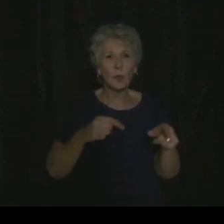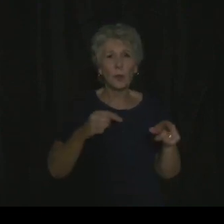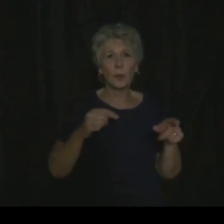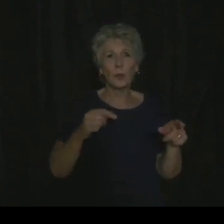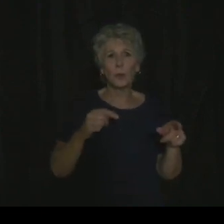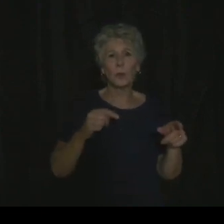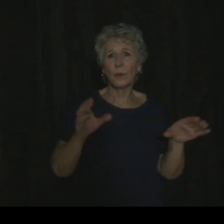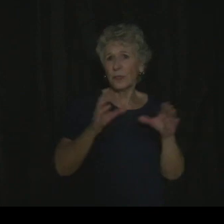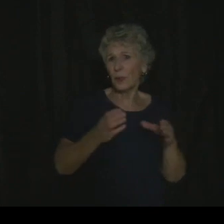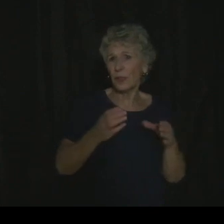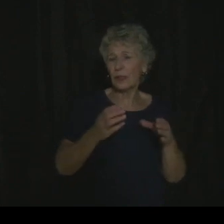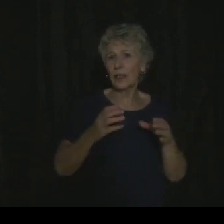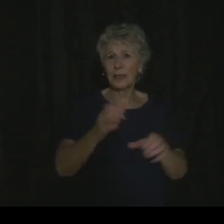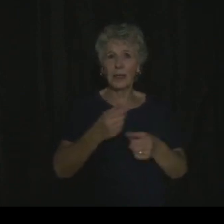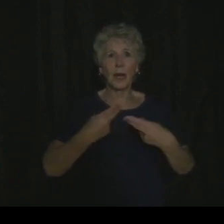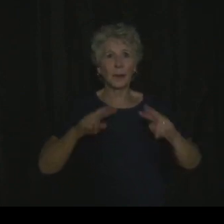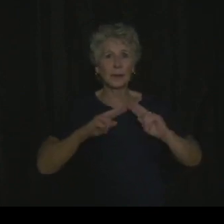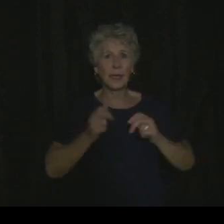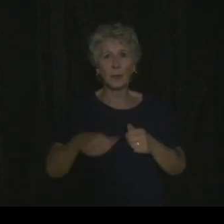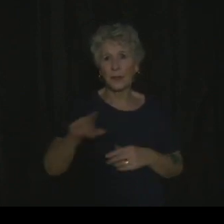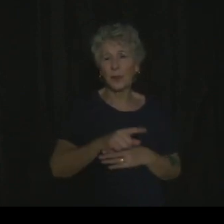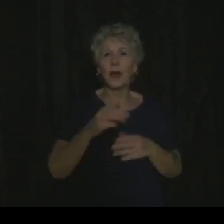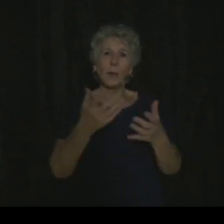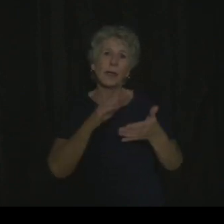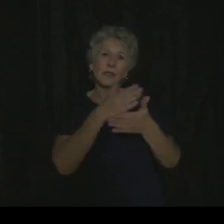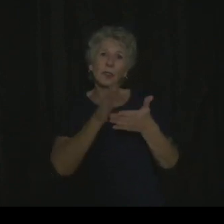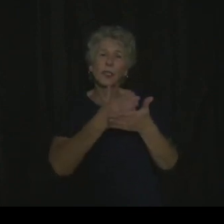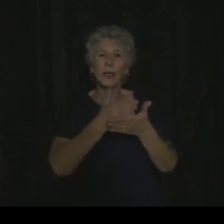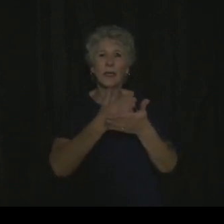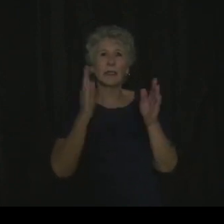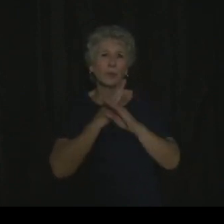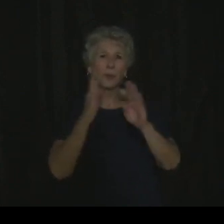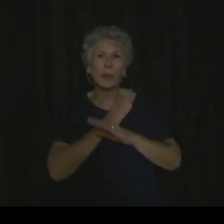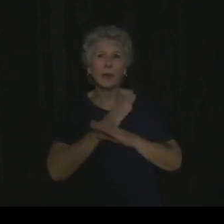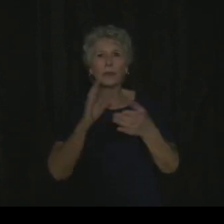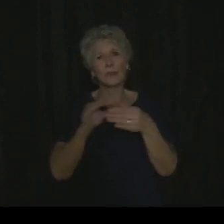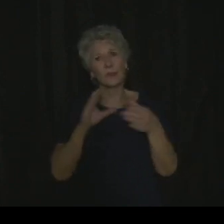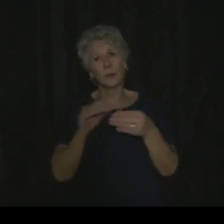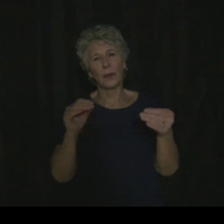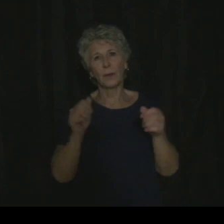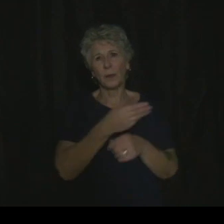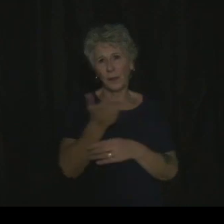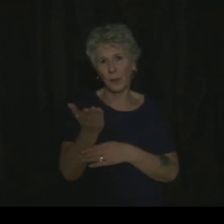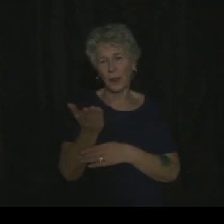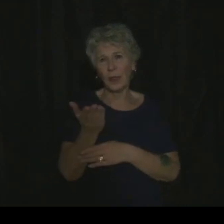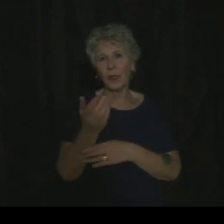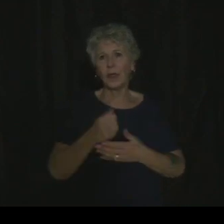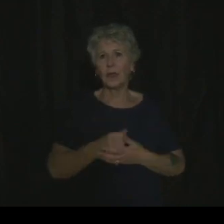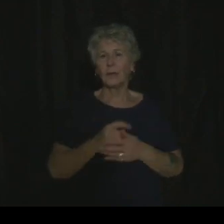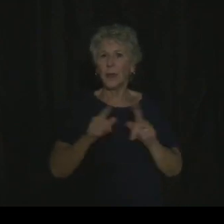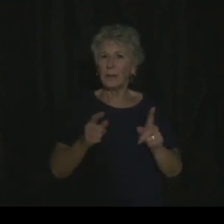you? I want to share a troubling illustration at first, but it sharply makes the